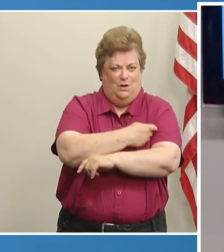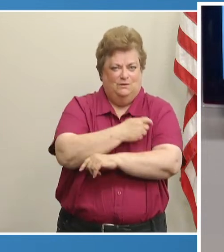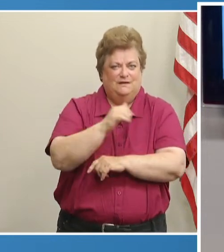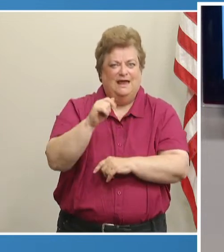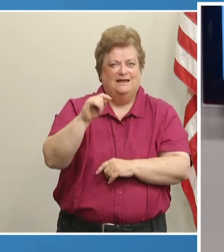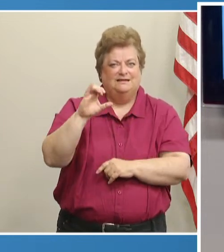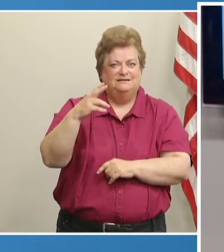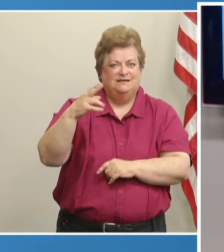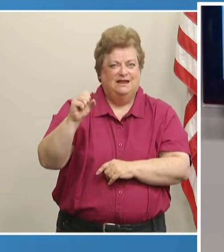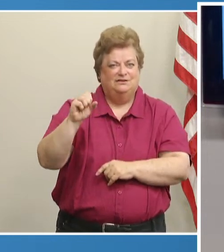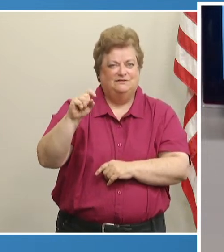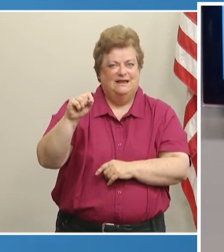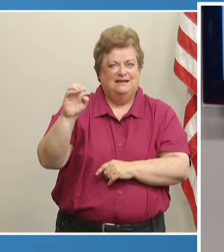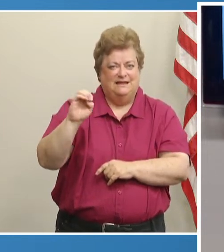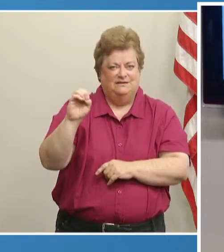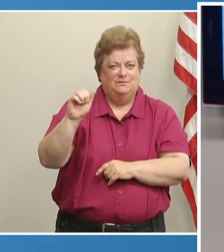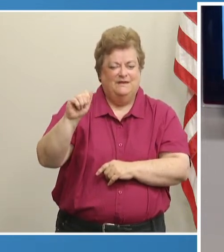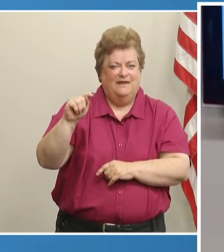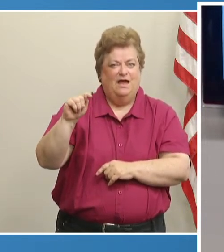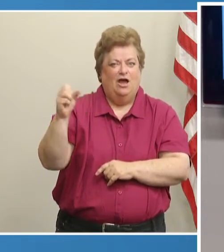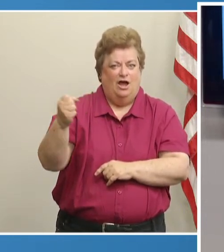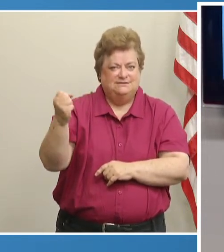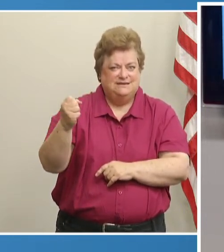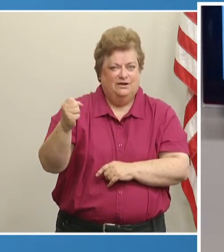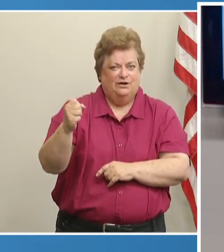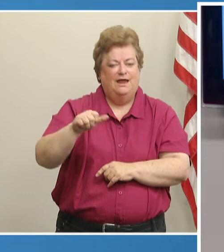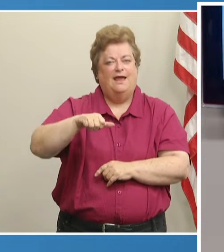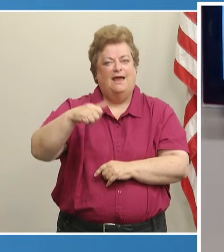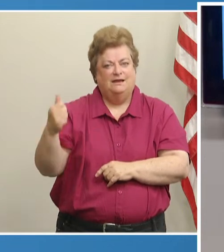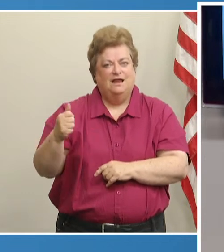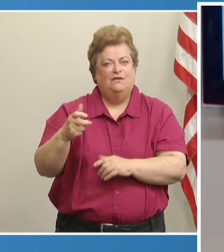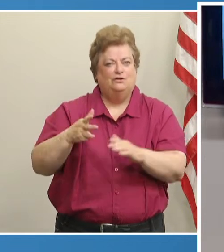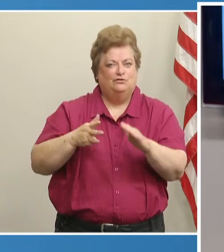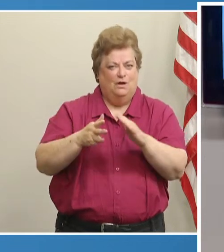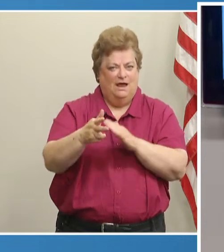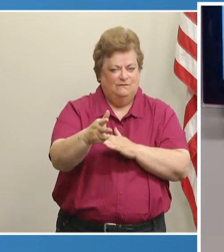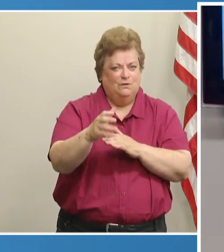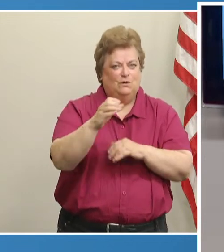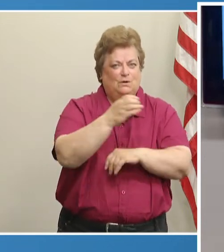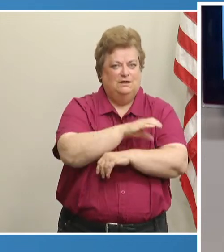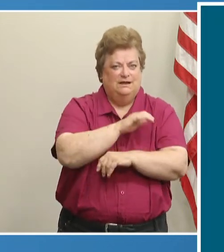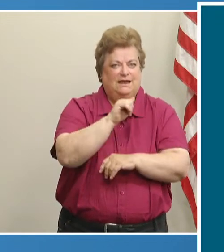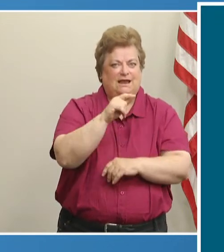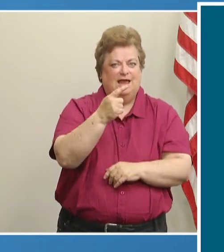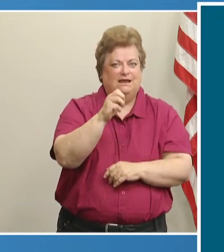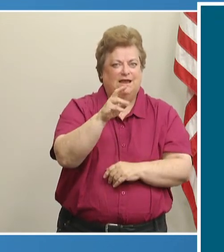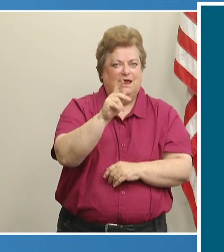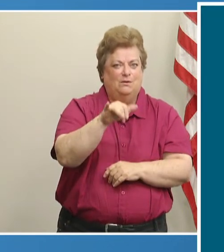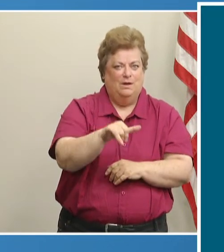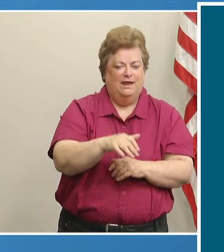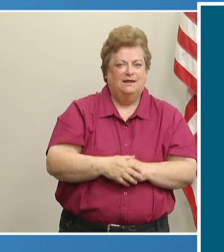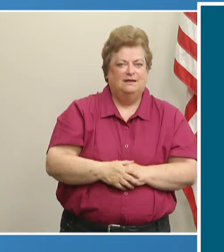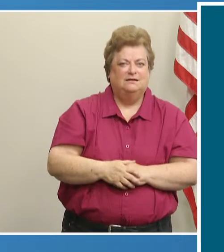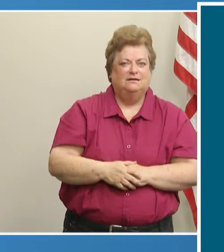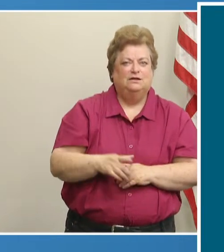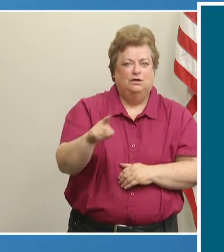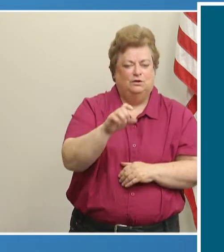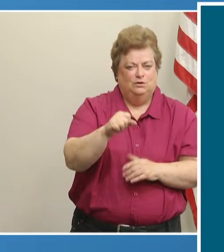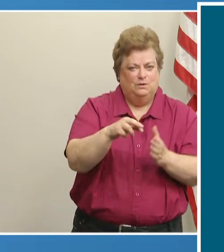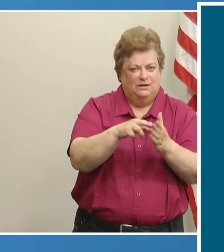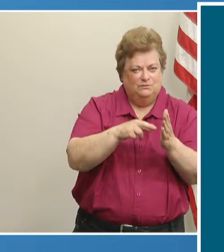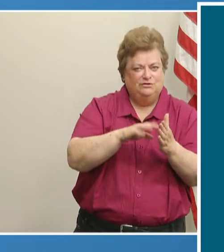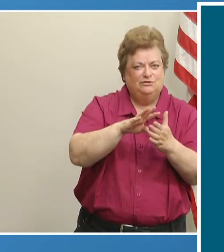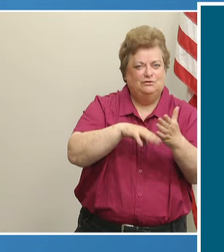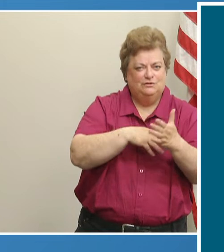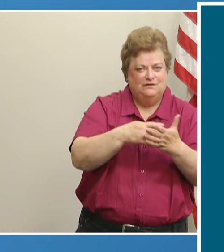St. Elizabeth on Saturday, along with another drive-through clinic at Gateway Mall. Residents can register and